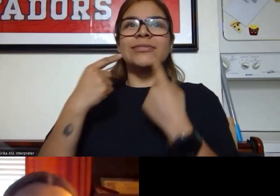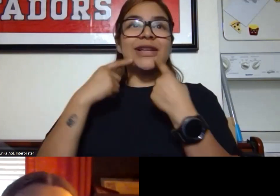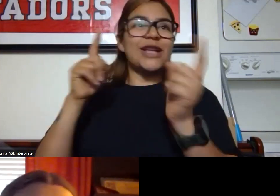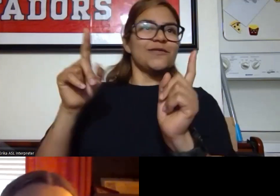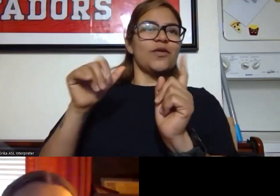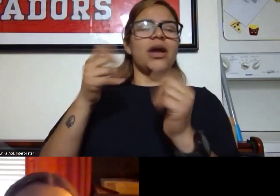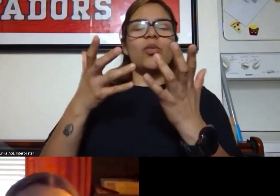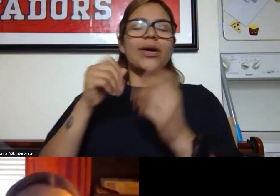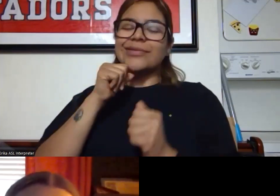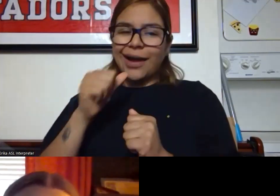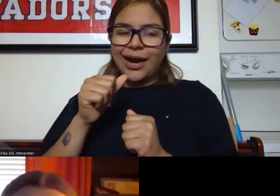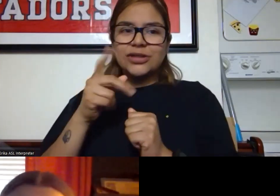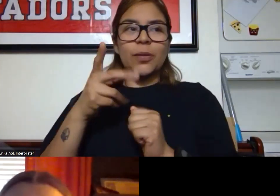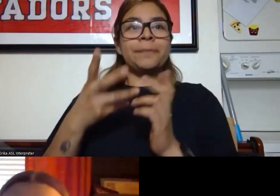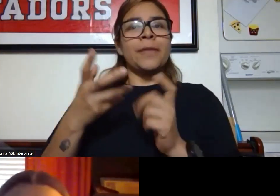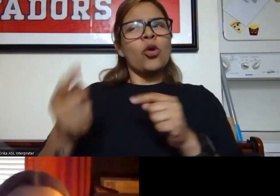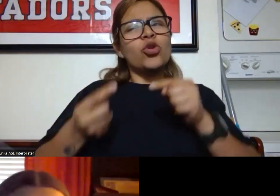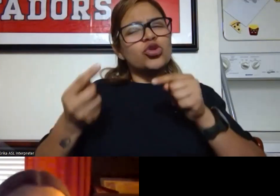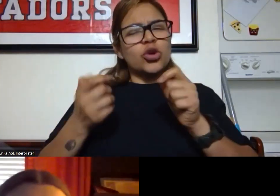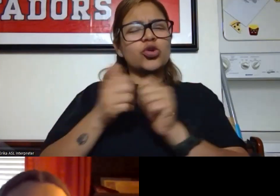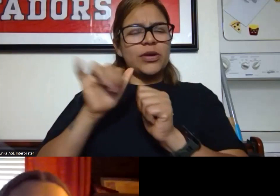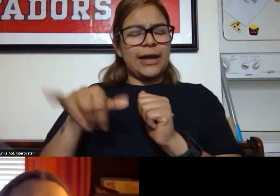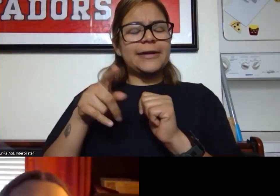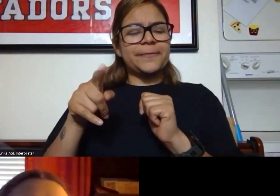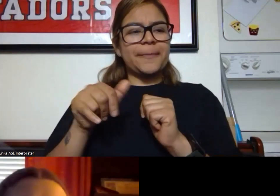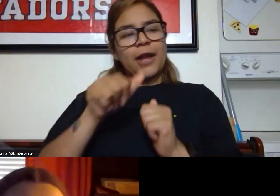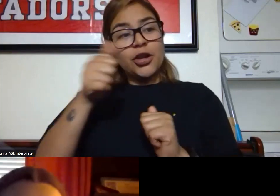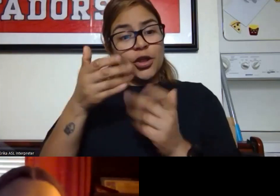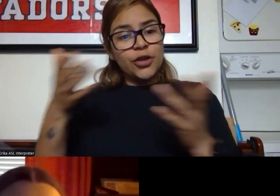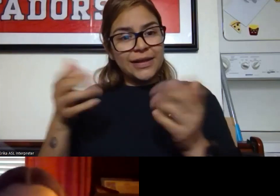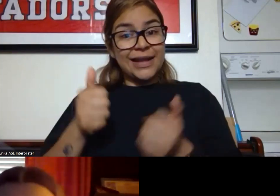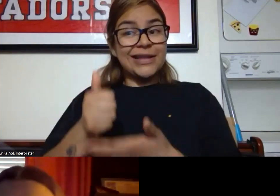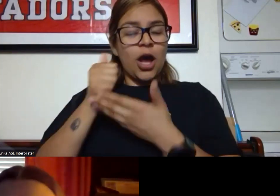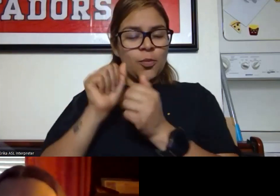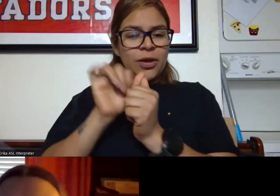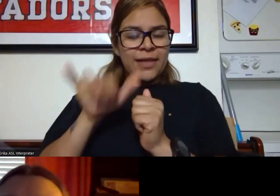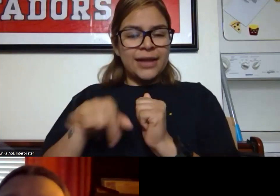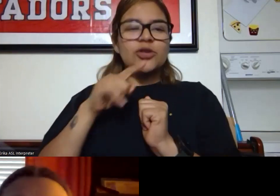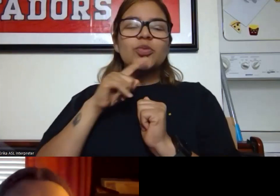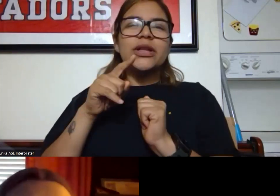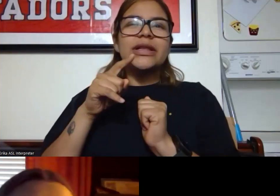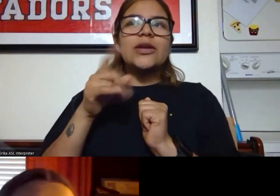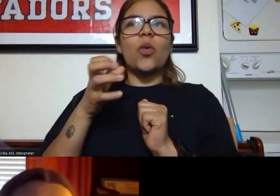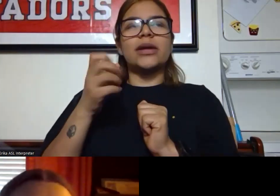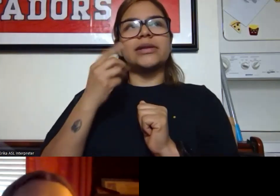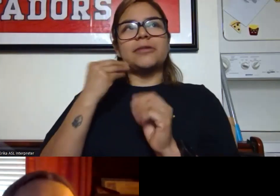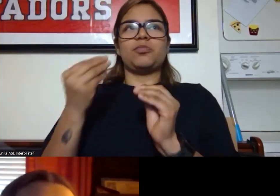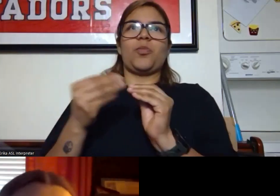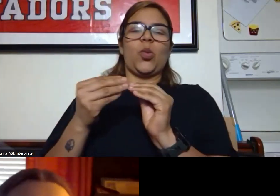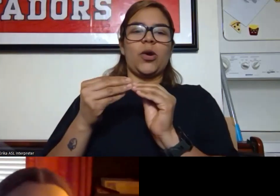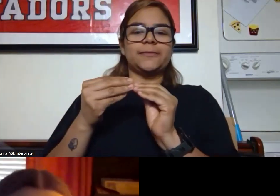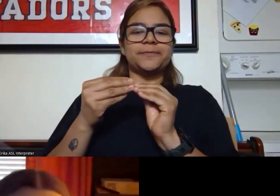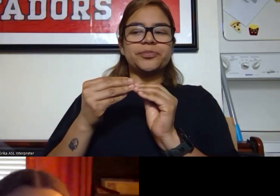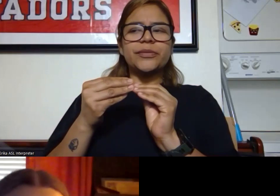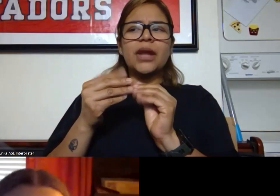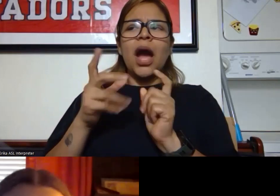what things did they struggle with? I think the other thing that's been really helpful that I kind of want to have mature a little bit more is that